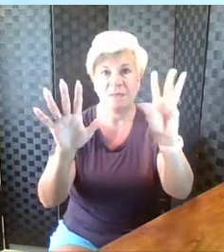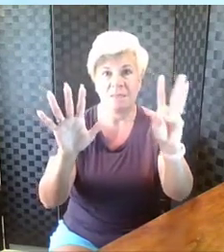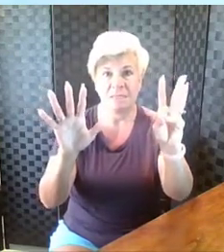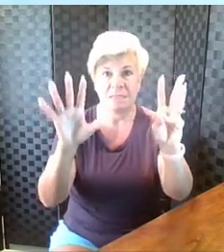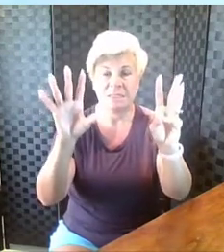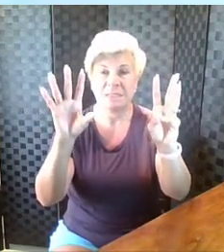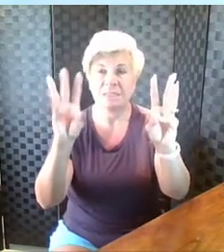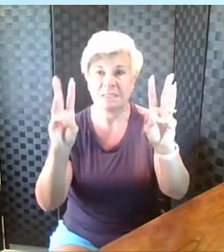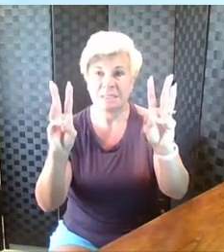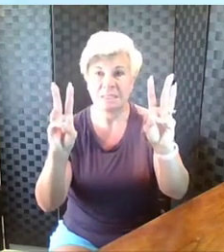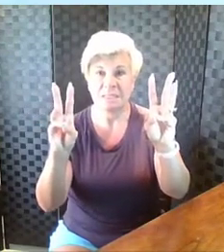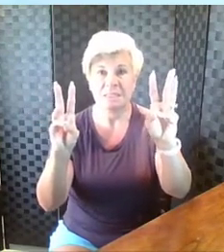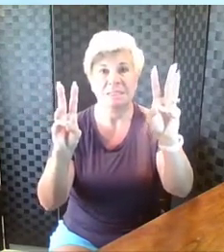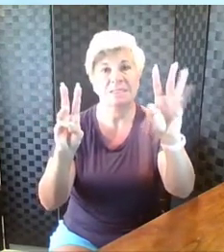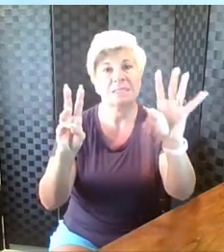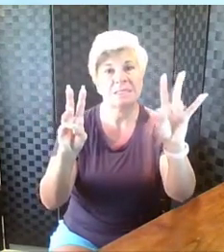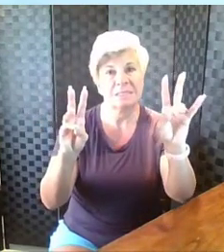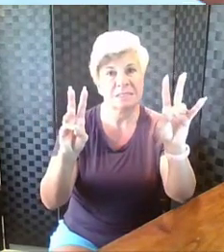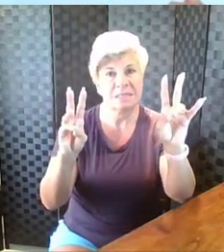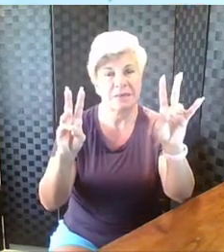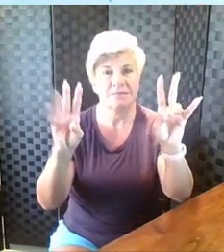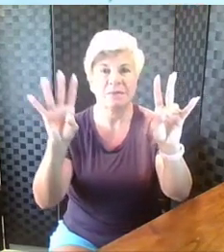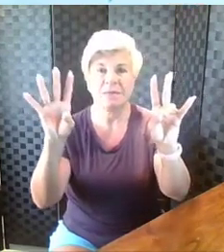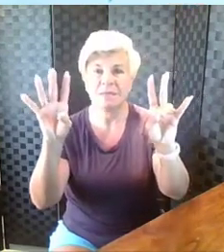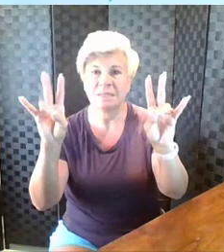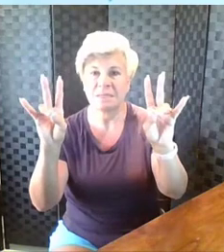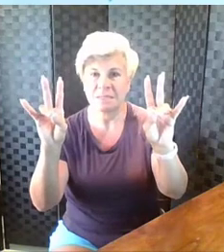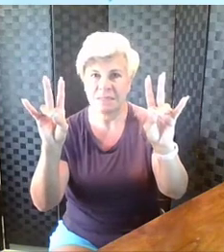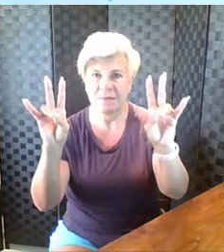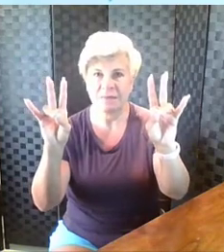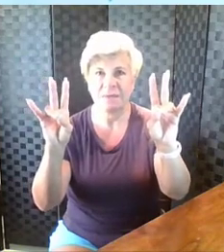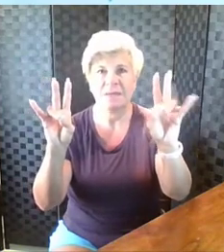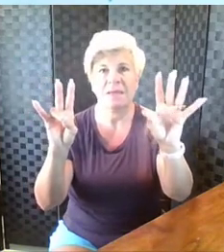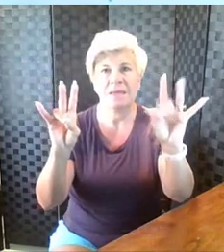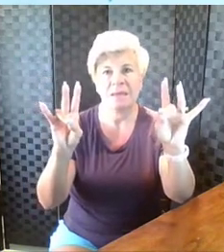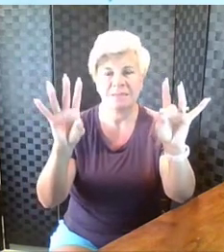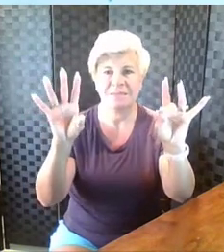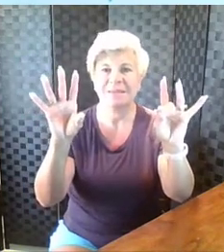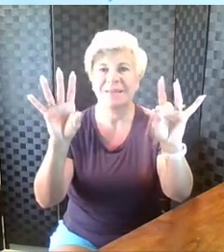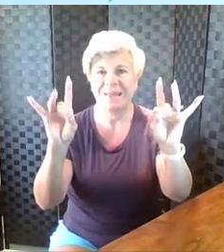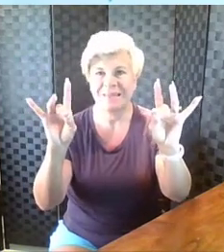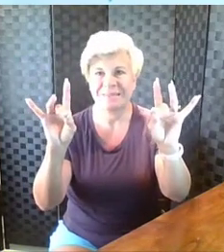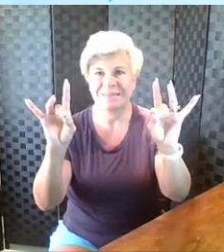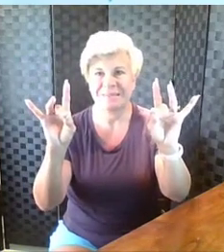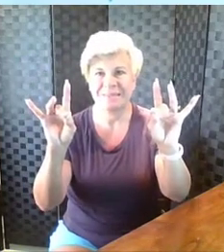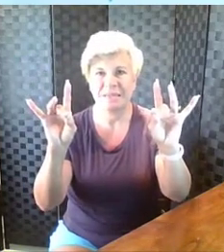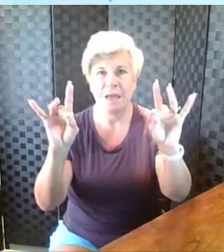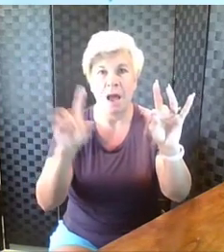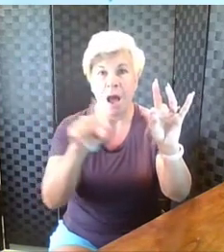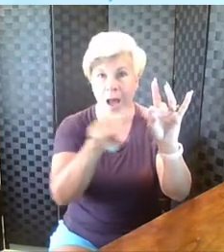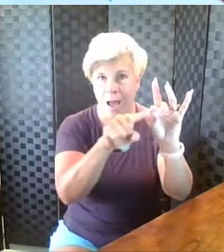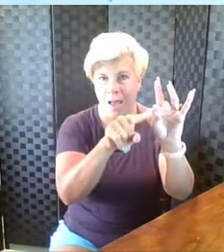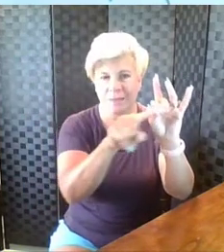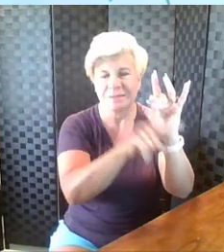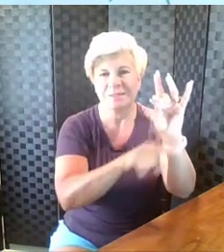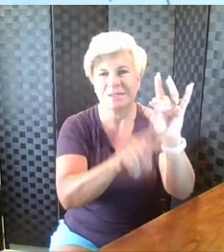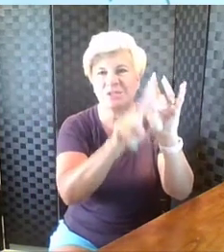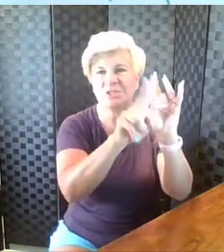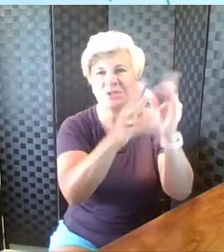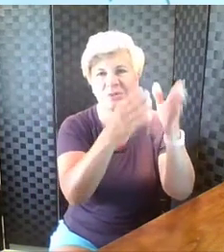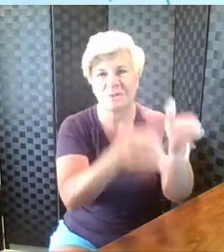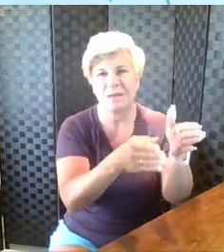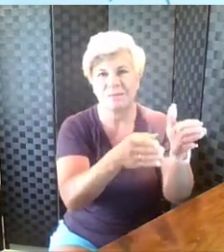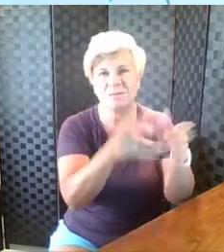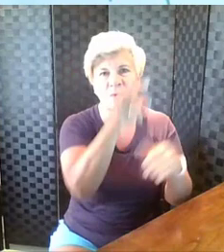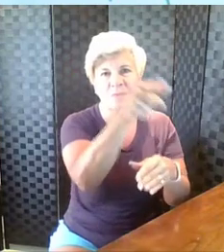5, 6, 6, 7, 7, 8, 8. And you were right. We have a couple left